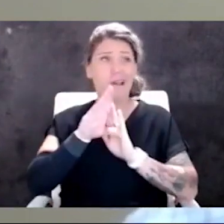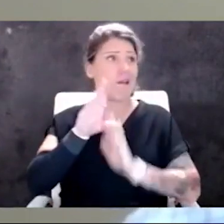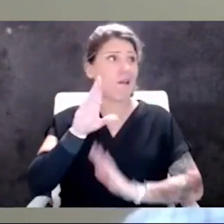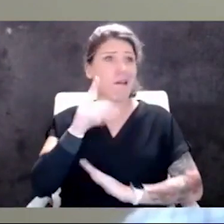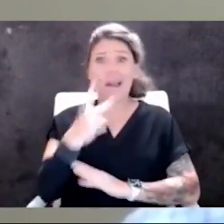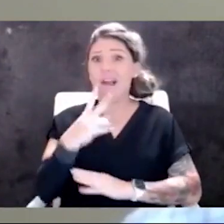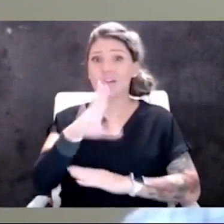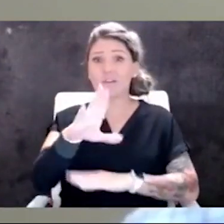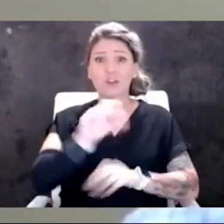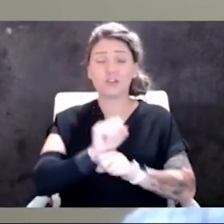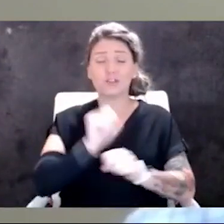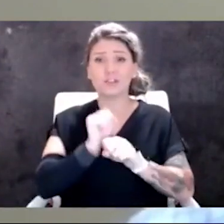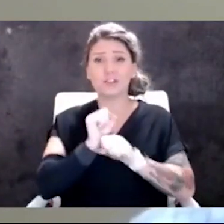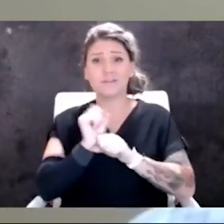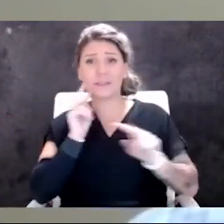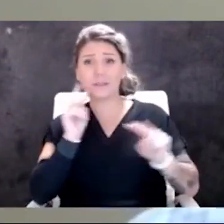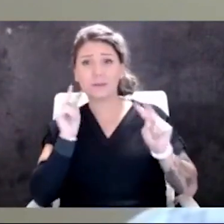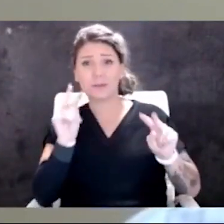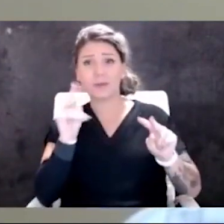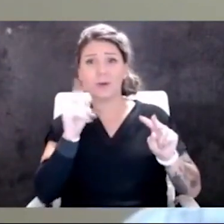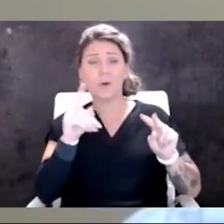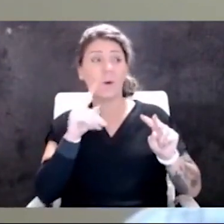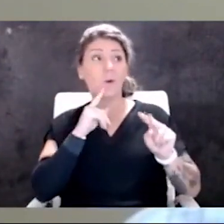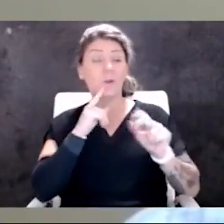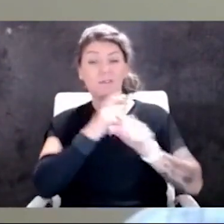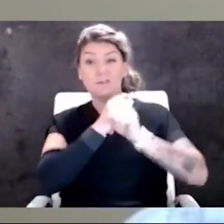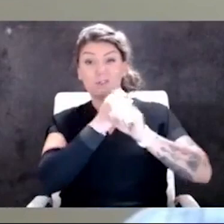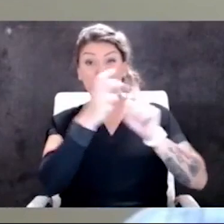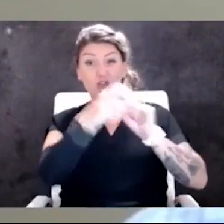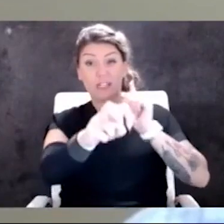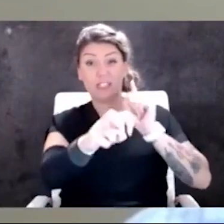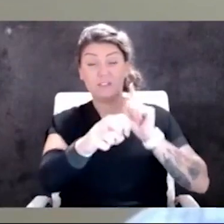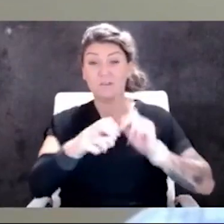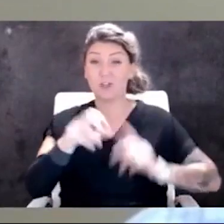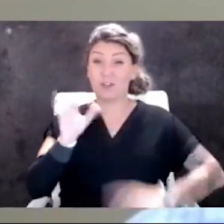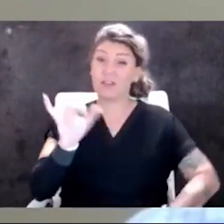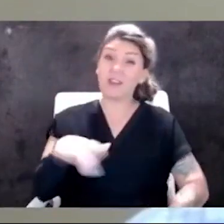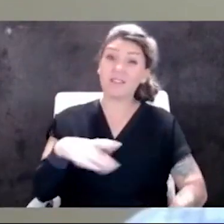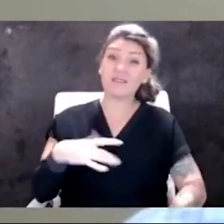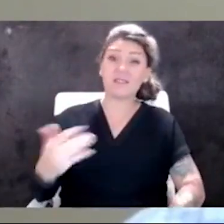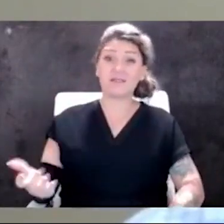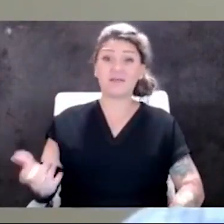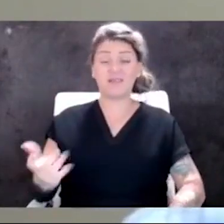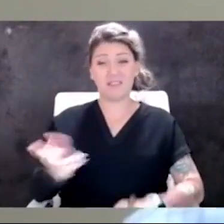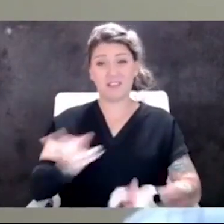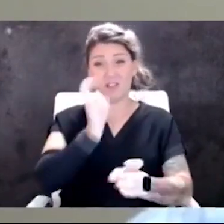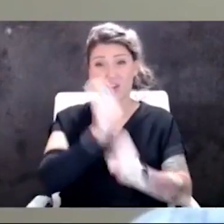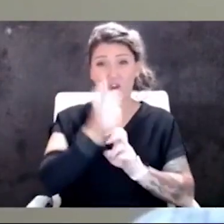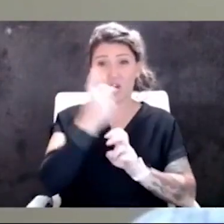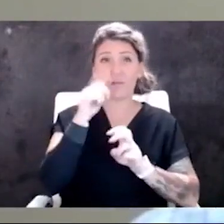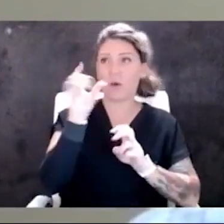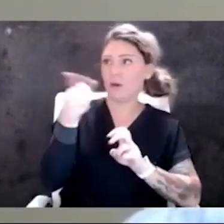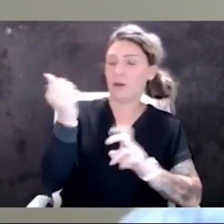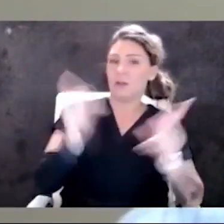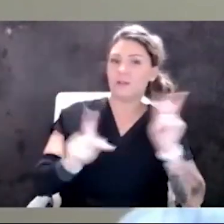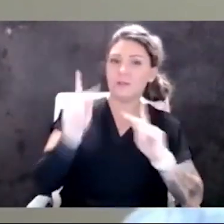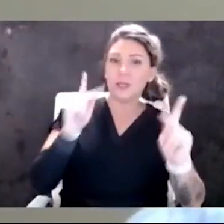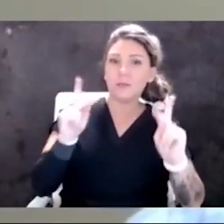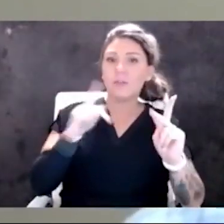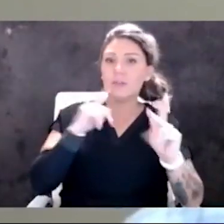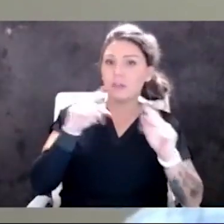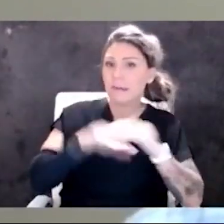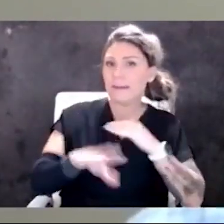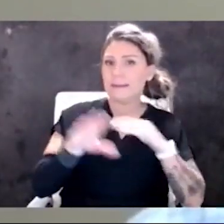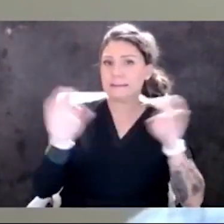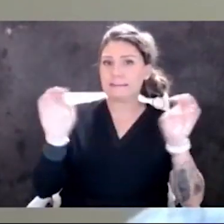and supervise or secure a transfer, and that's hard for the other people that are coming into the